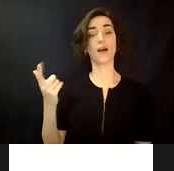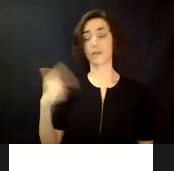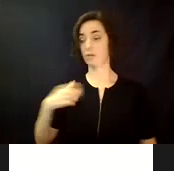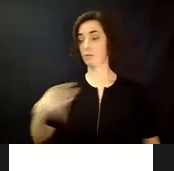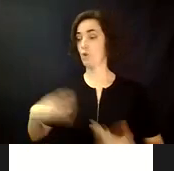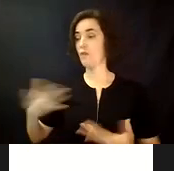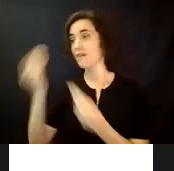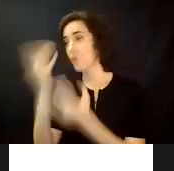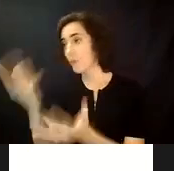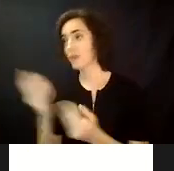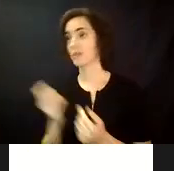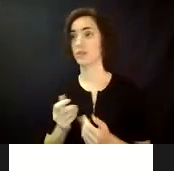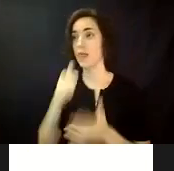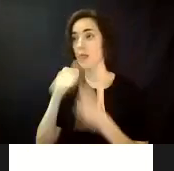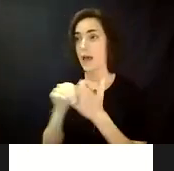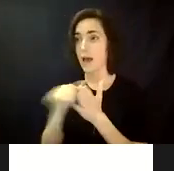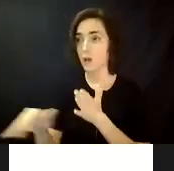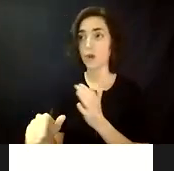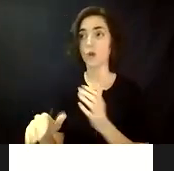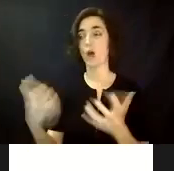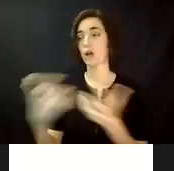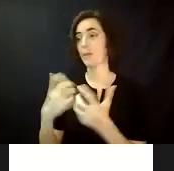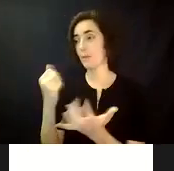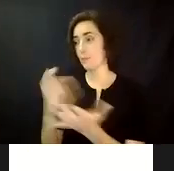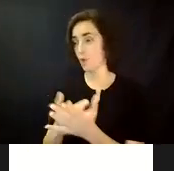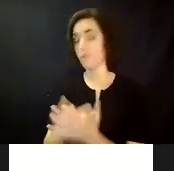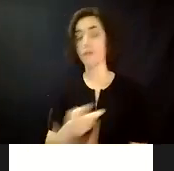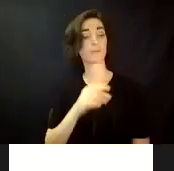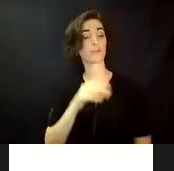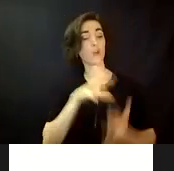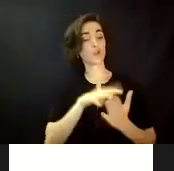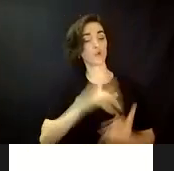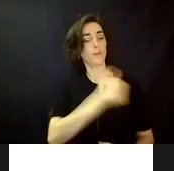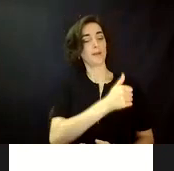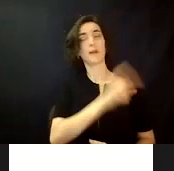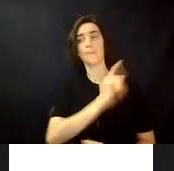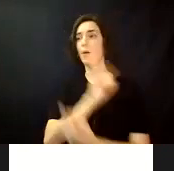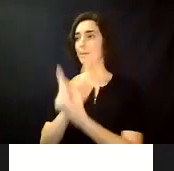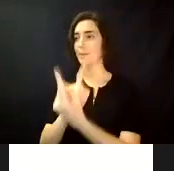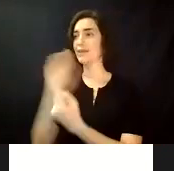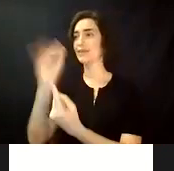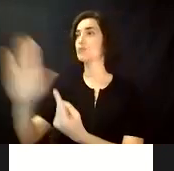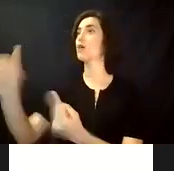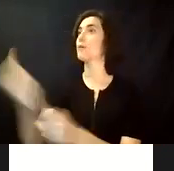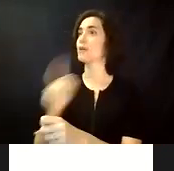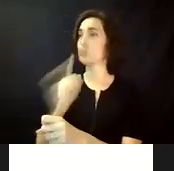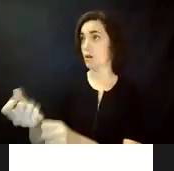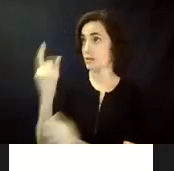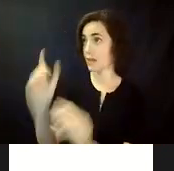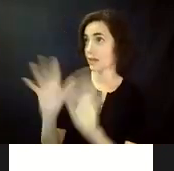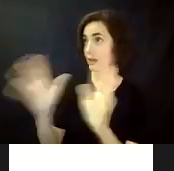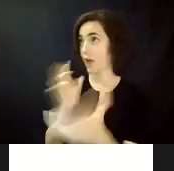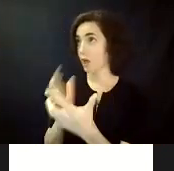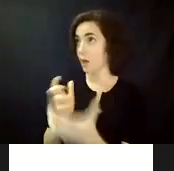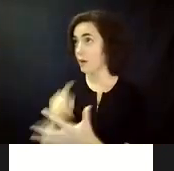or approve the accommodations, they have to be the ones to go and talk with their professors to make sure that they understand how those accommodations